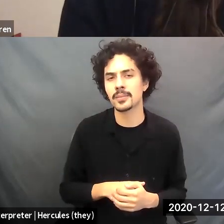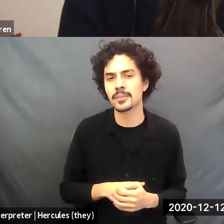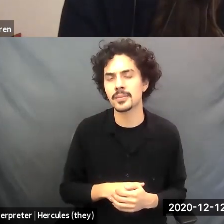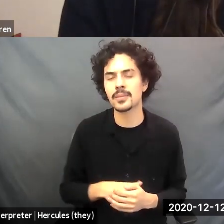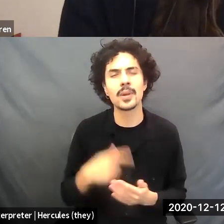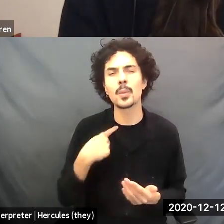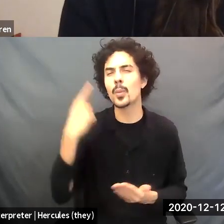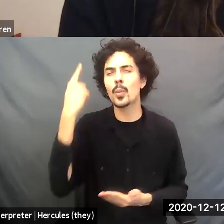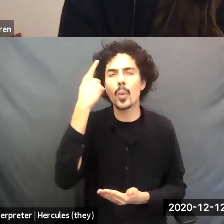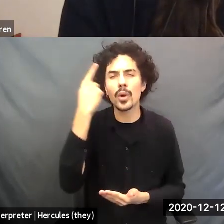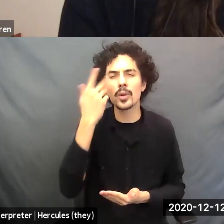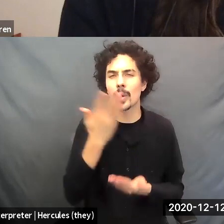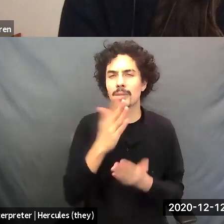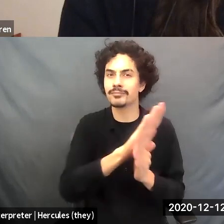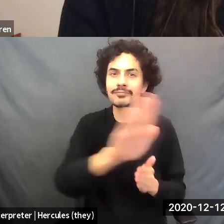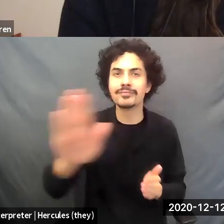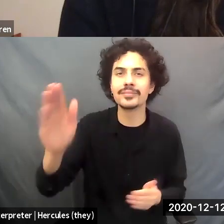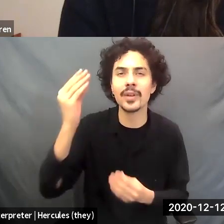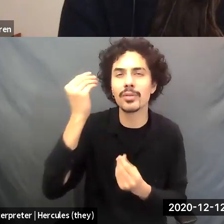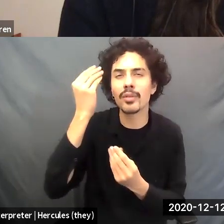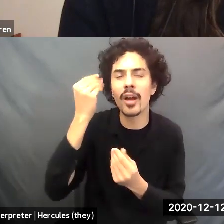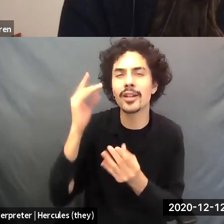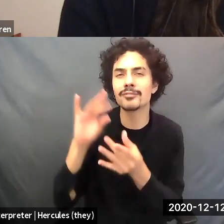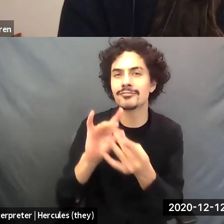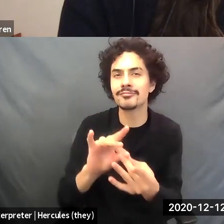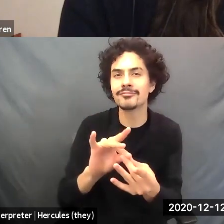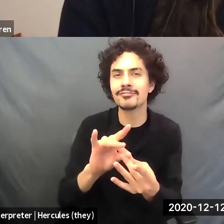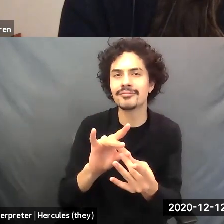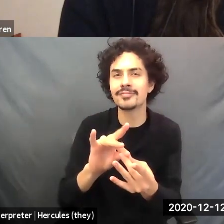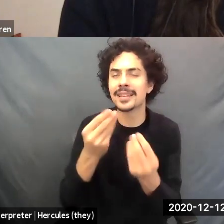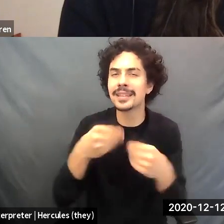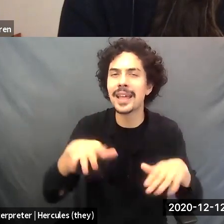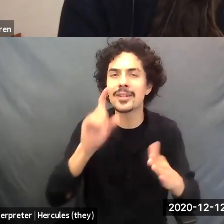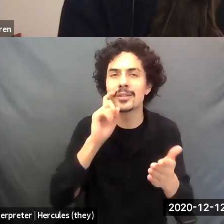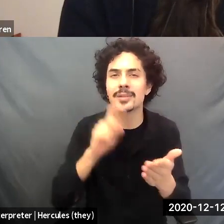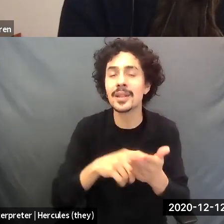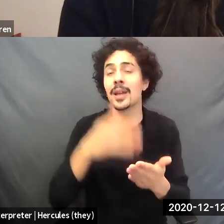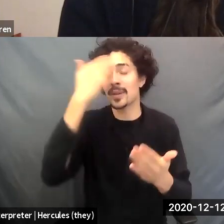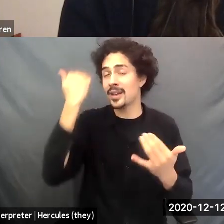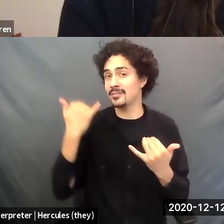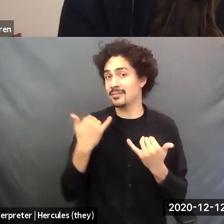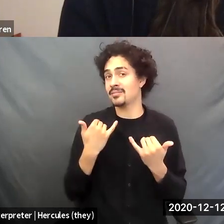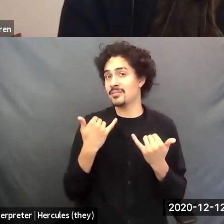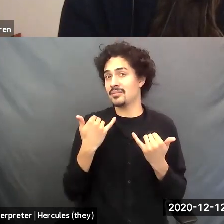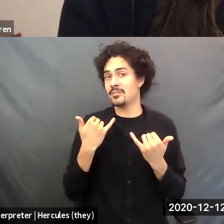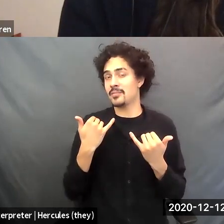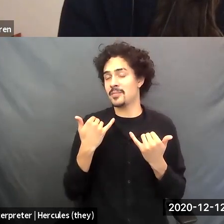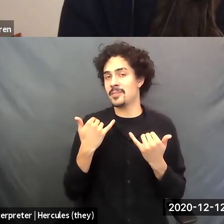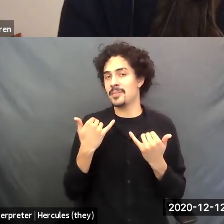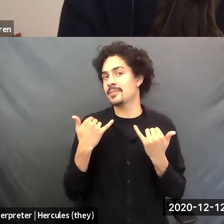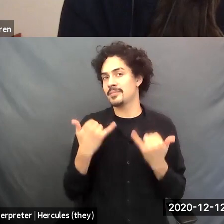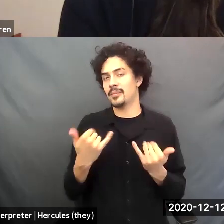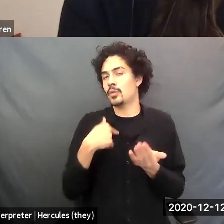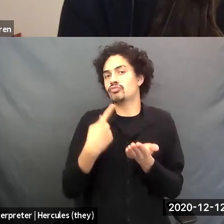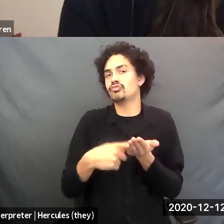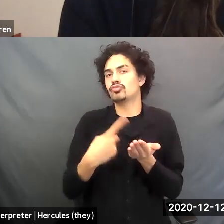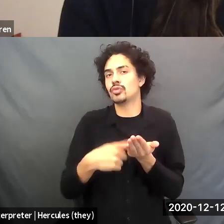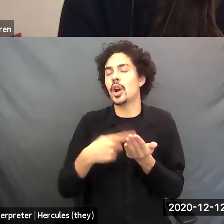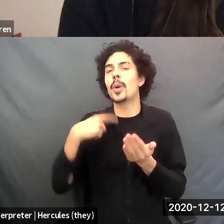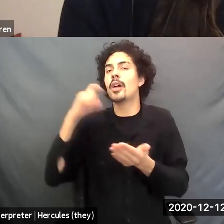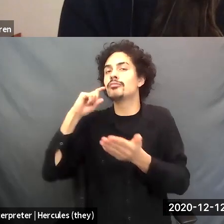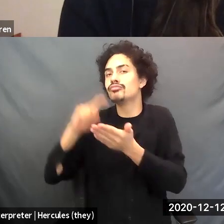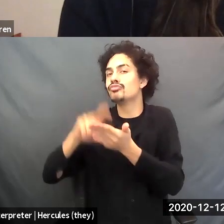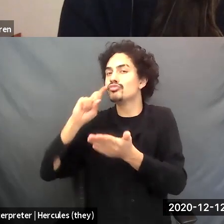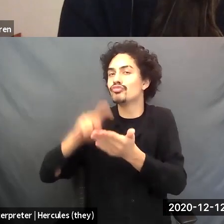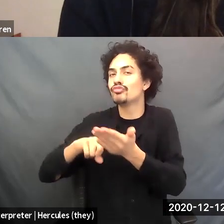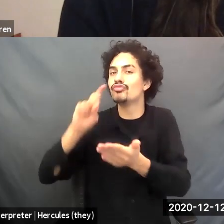thoughts are. Um, specifically, you know, we've been looking at a different artworks throughout the course of, of this talk, and your, your